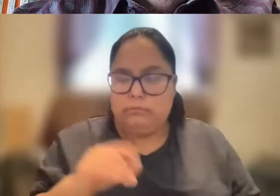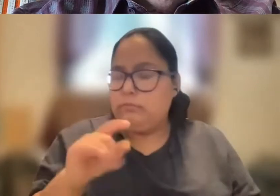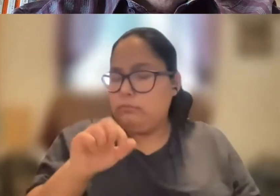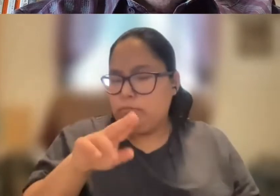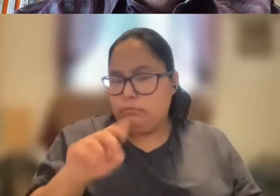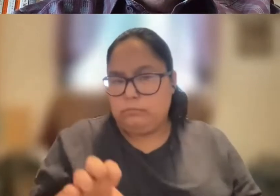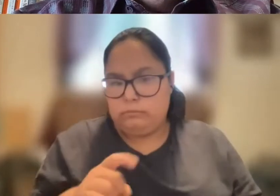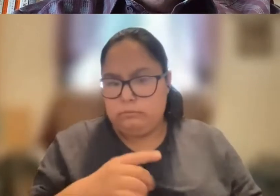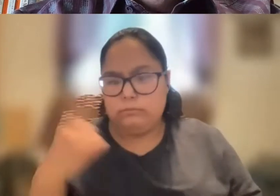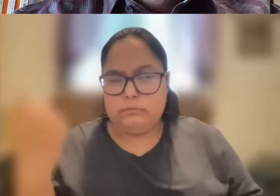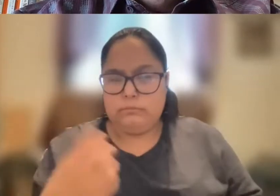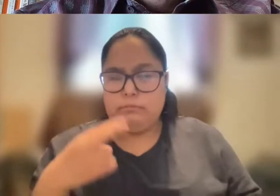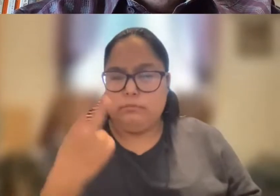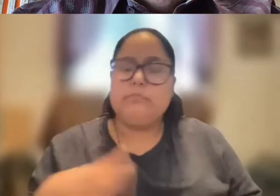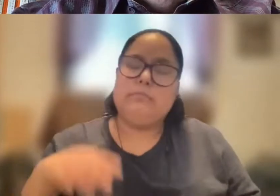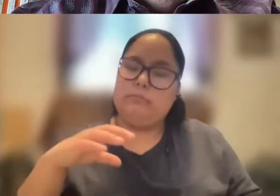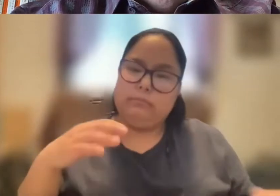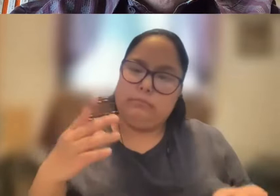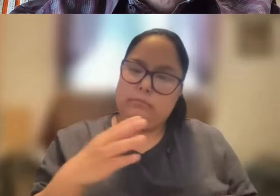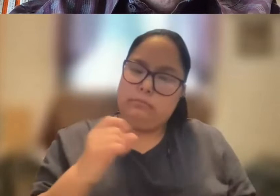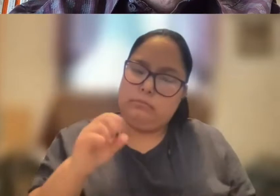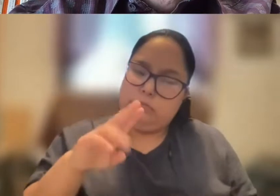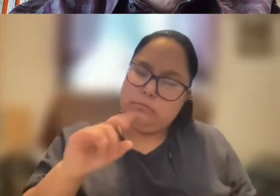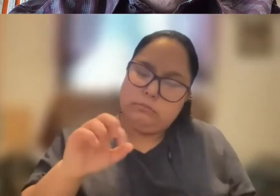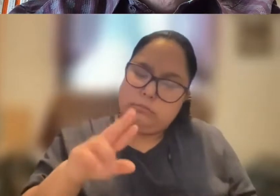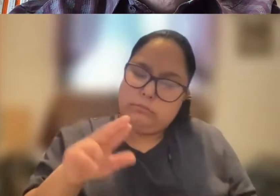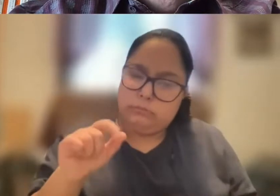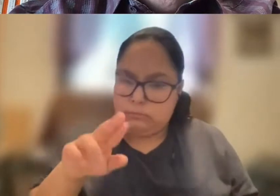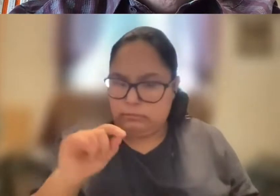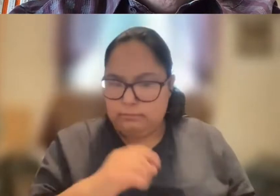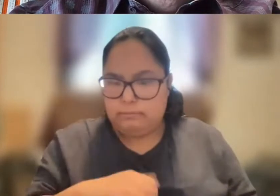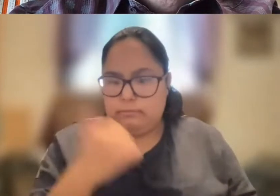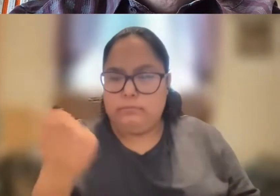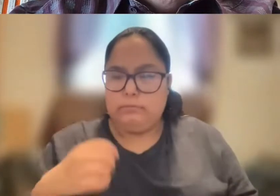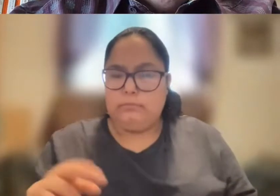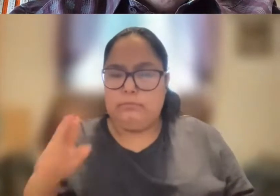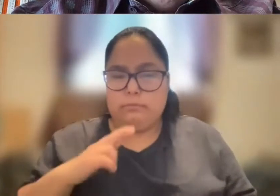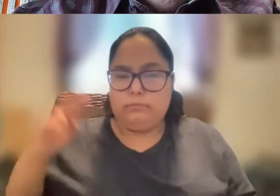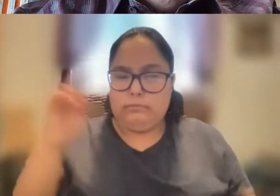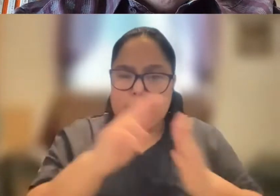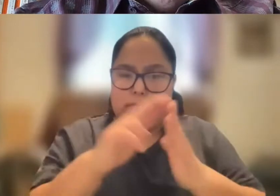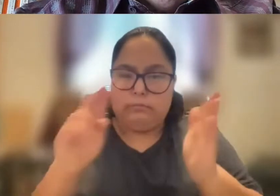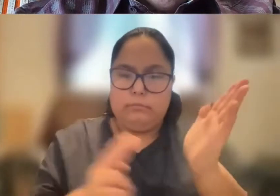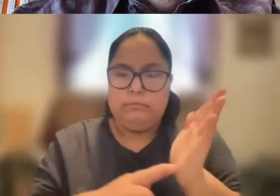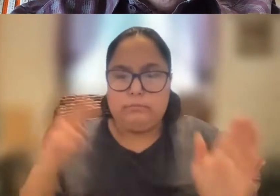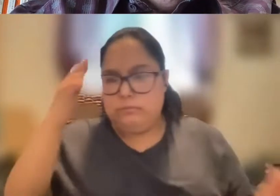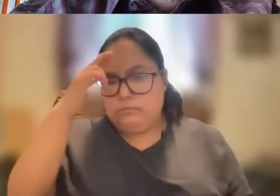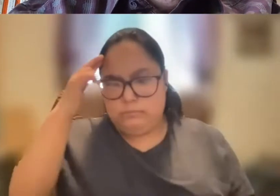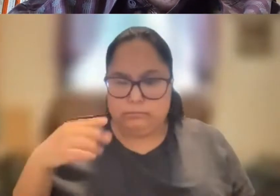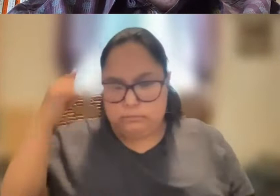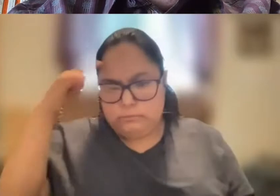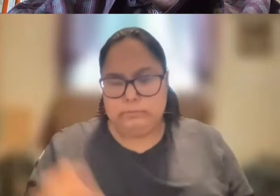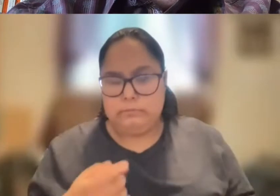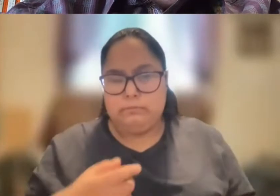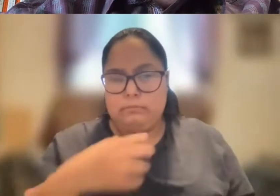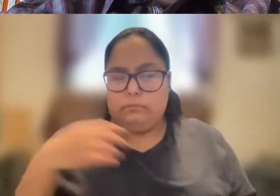that makes me a second-class veteran for another reason. And I guess I really don't need help, and I'll just struggle through